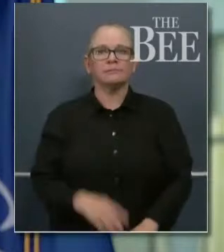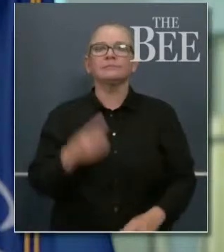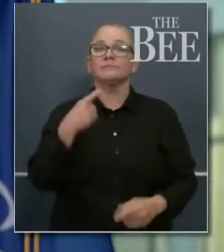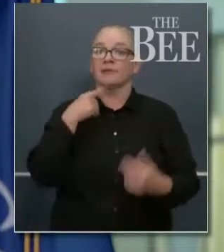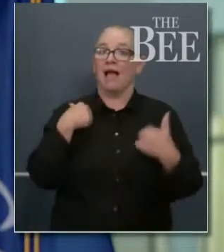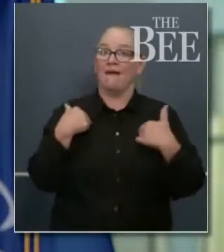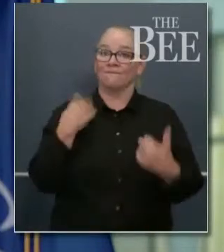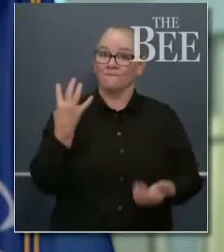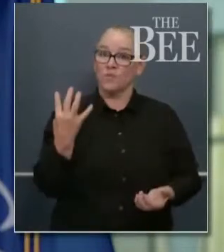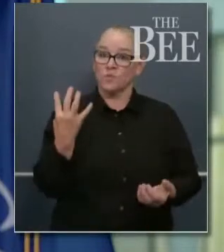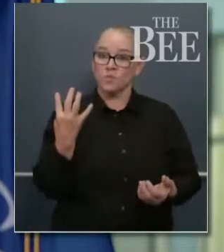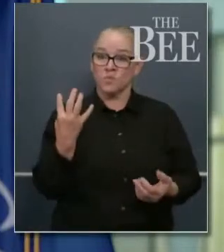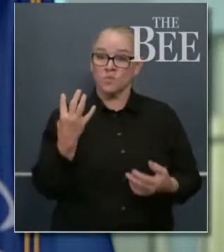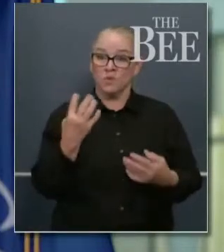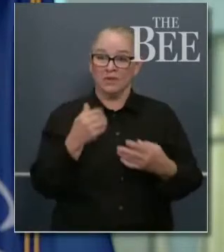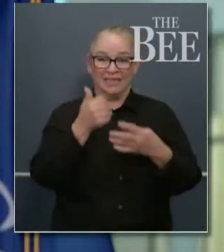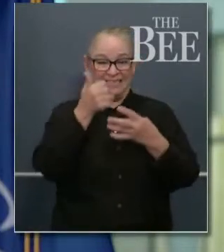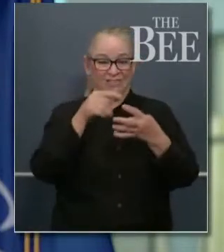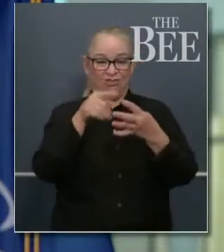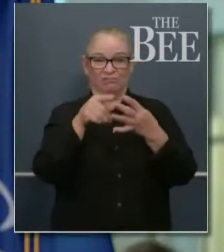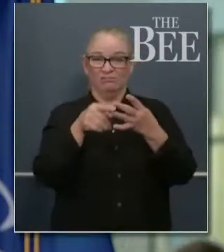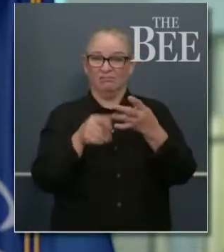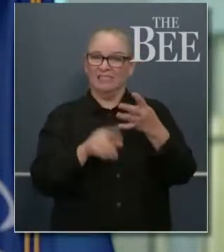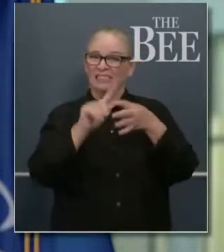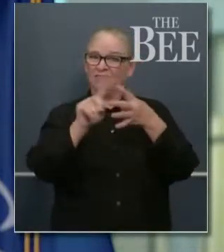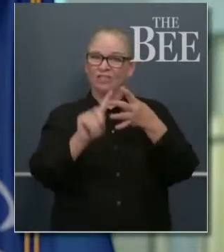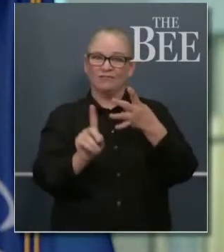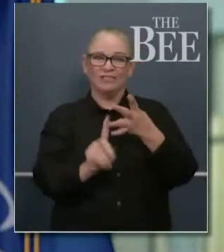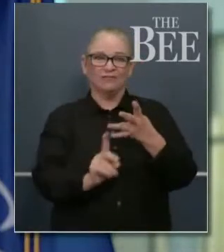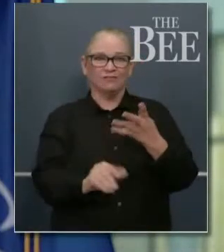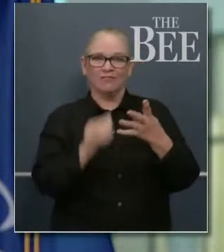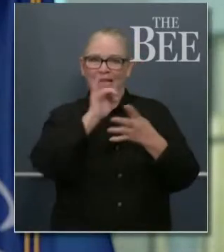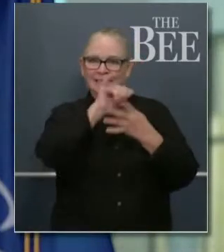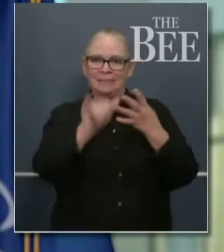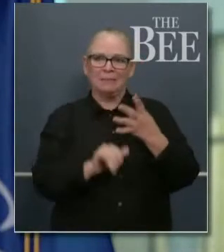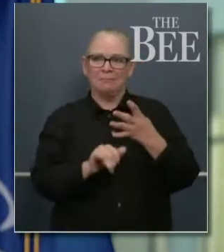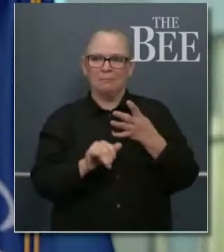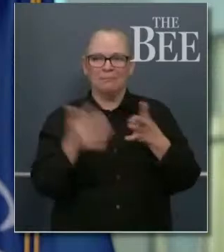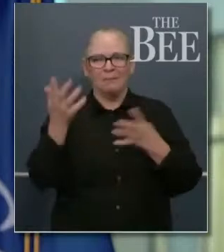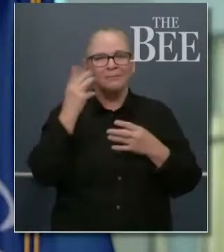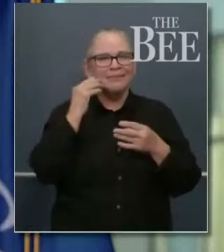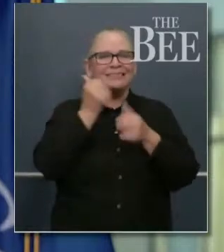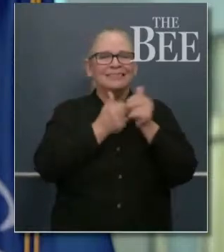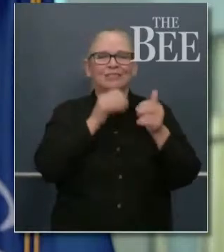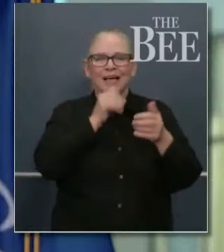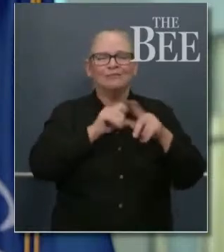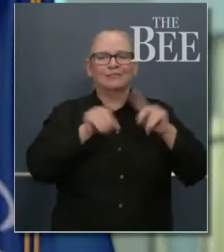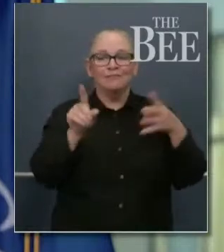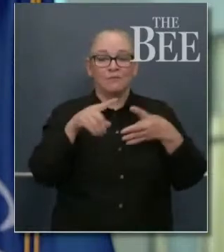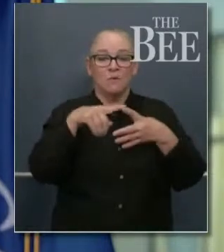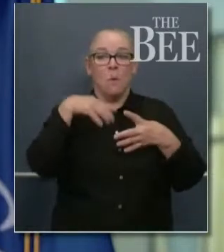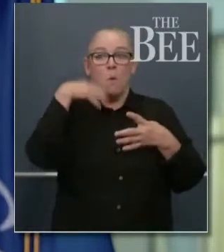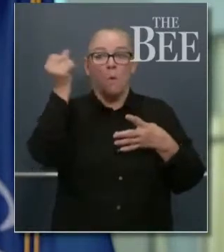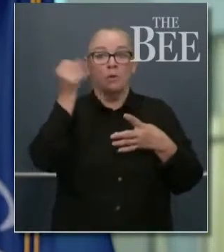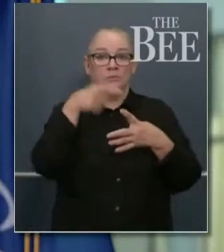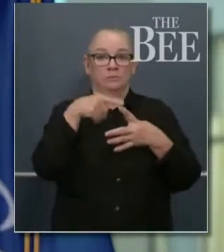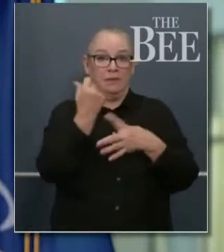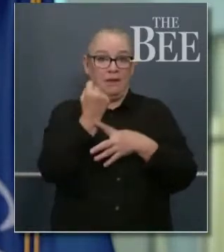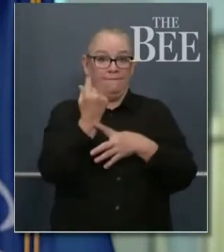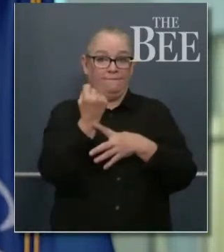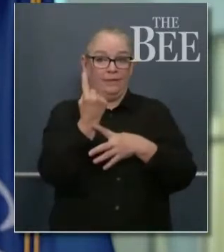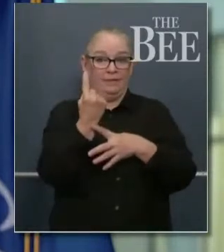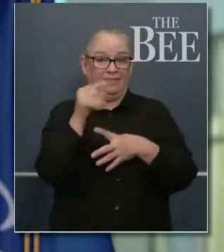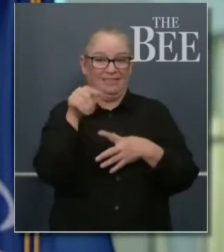different experiences. Any parent knows exactly what I'm saying. My oldest turns 11 this Friday.